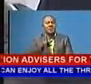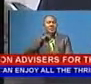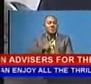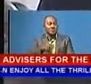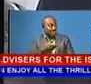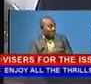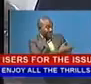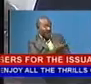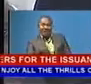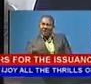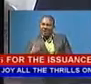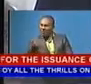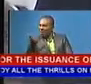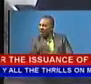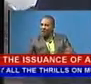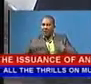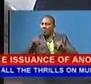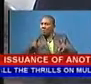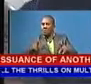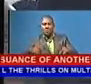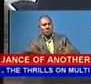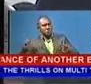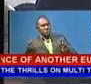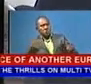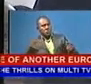every opportunity to cross-examine the witness